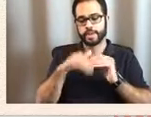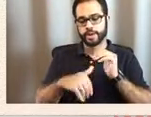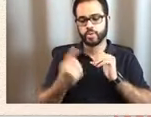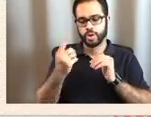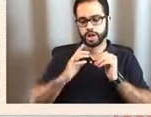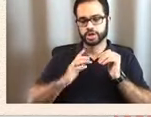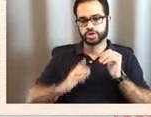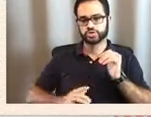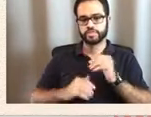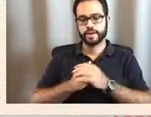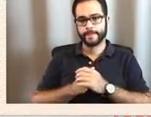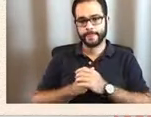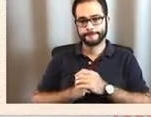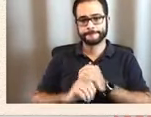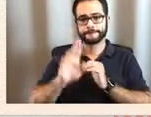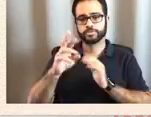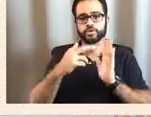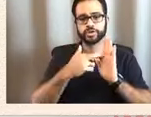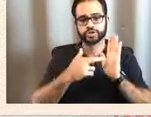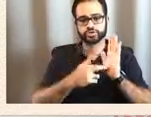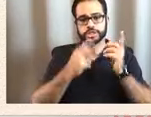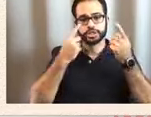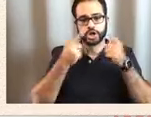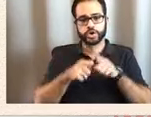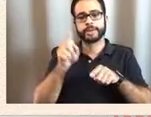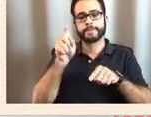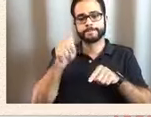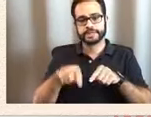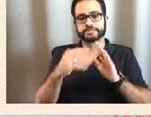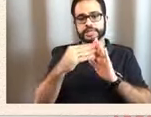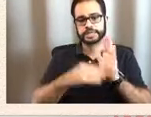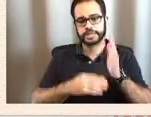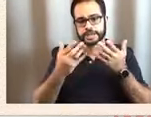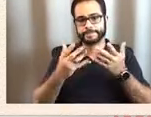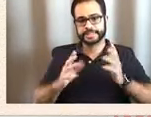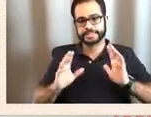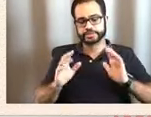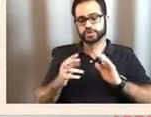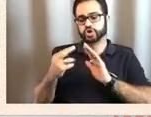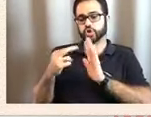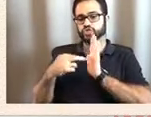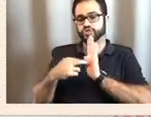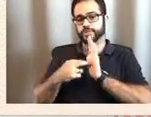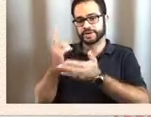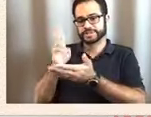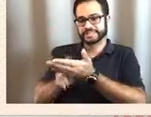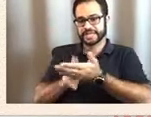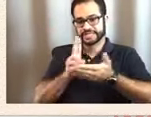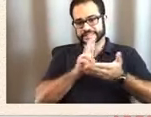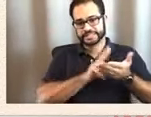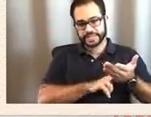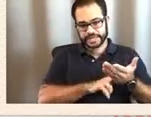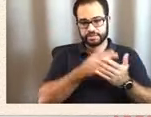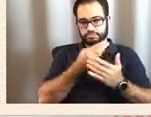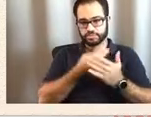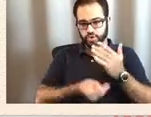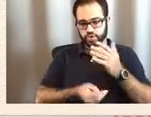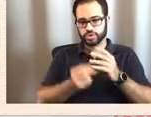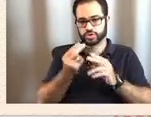Your registration agreement must be complete. The representative signs both lines as the user and the review and approval